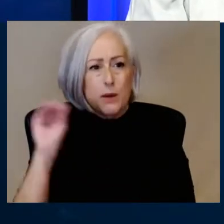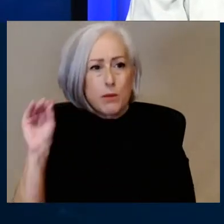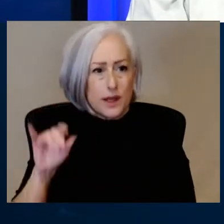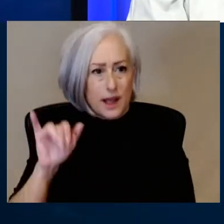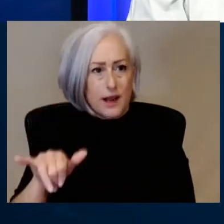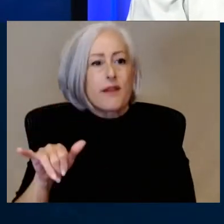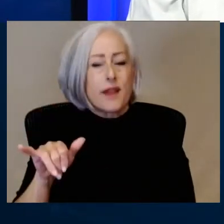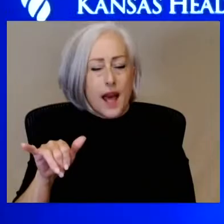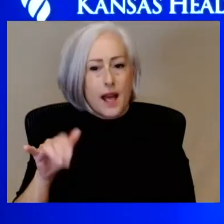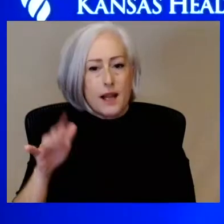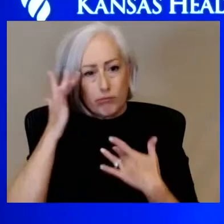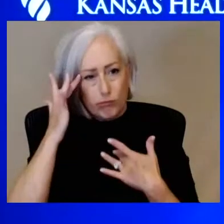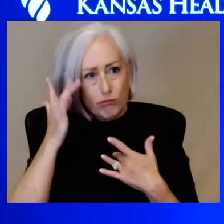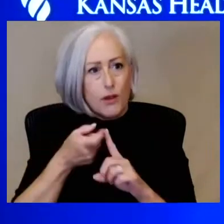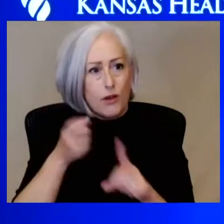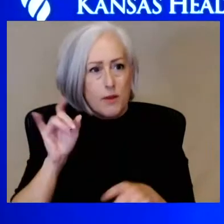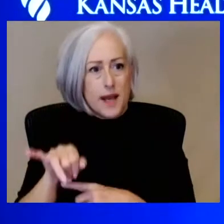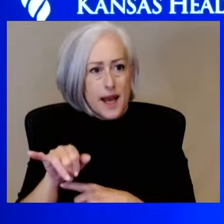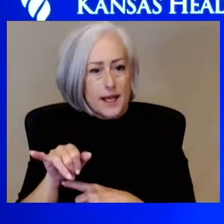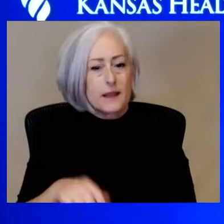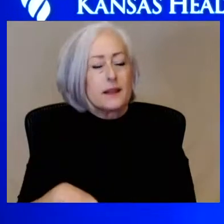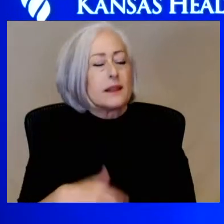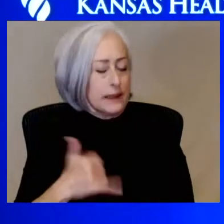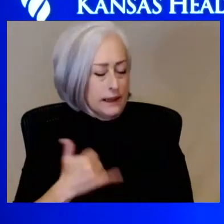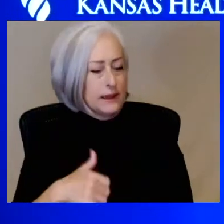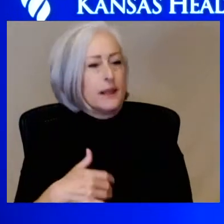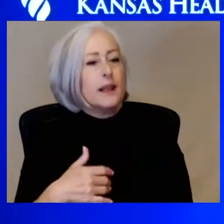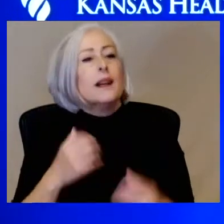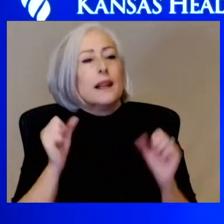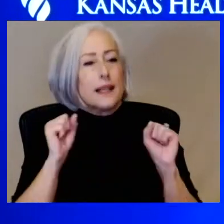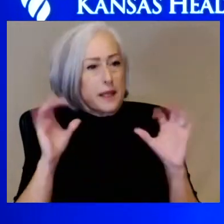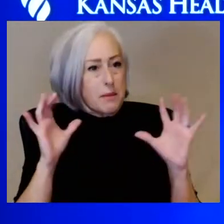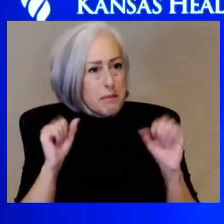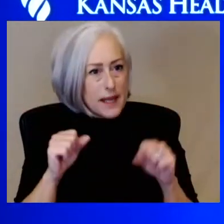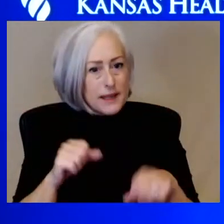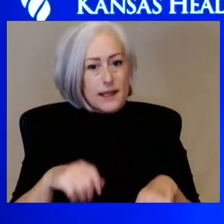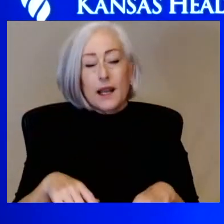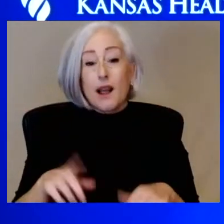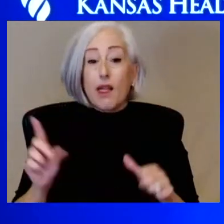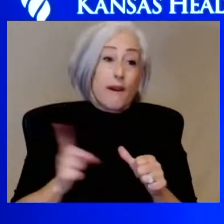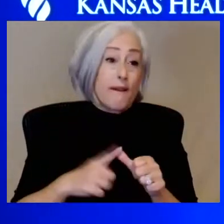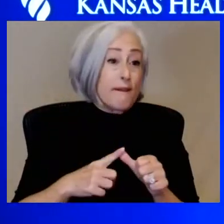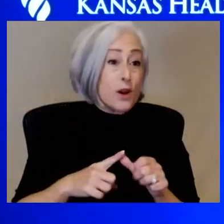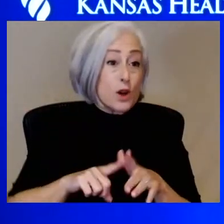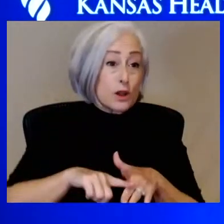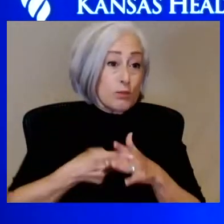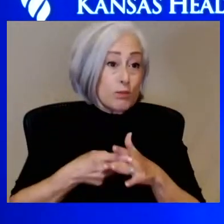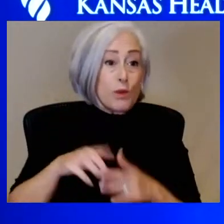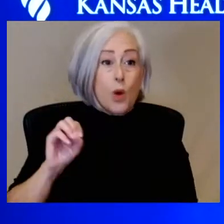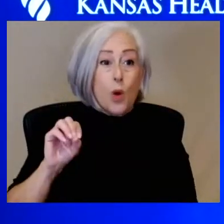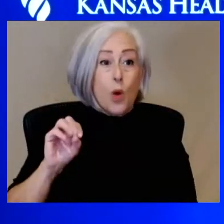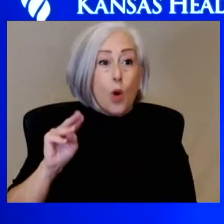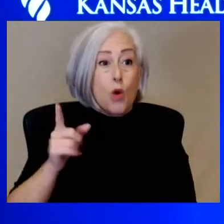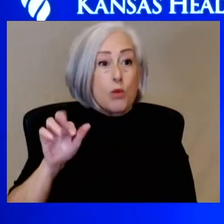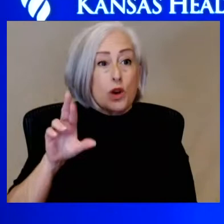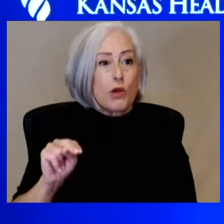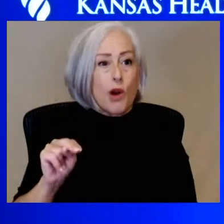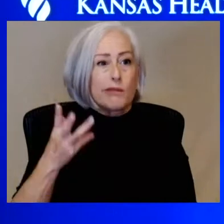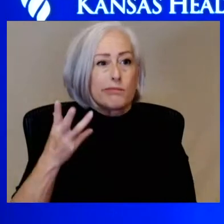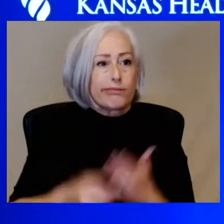Yeah, no, it's pretty amazing. Really the original Omicron is basically out of there.